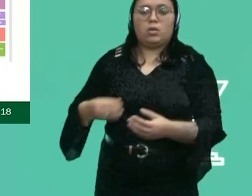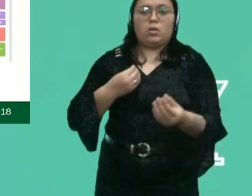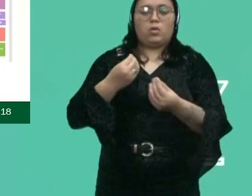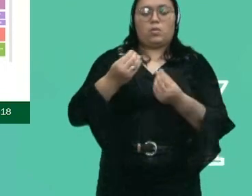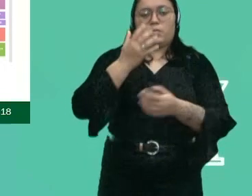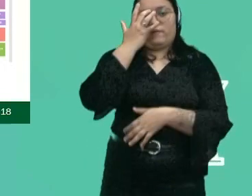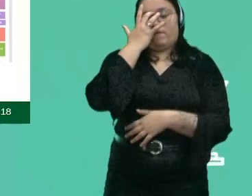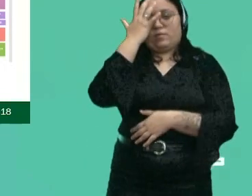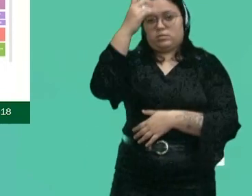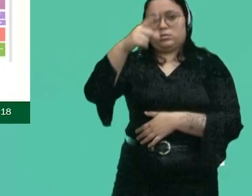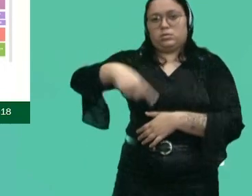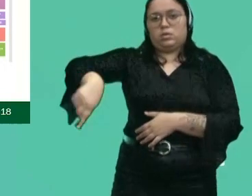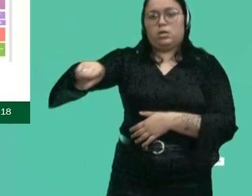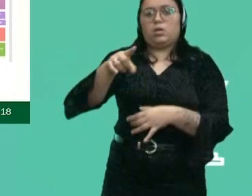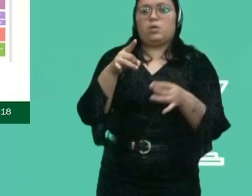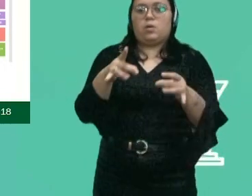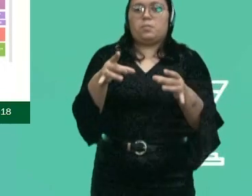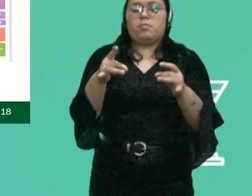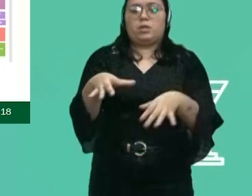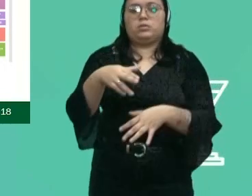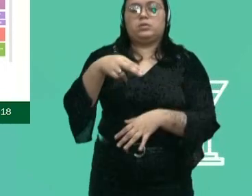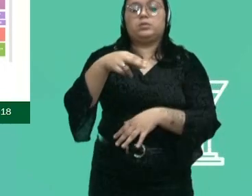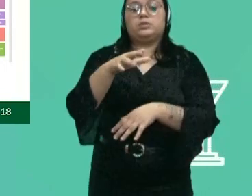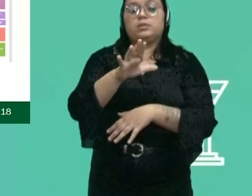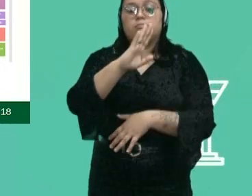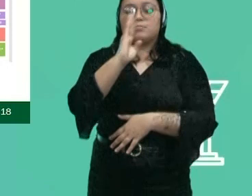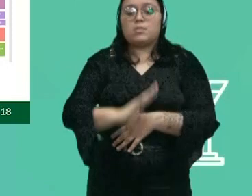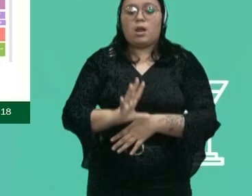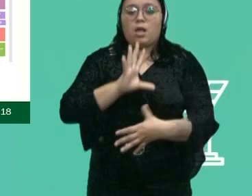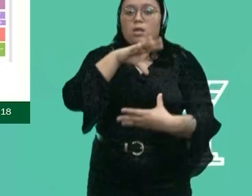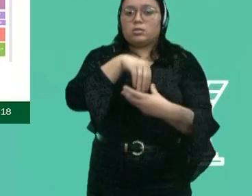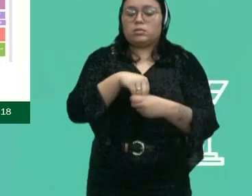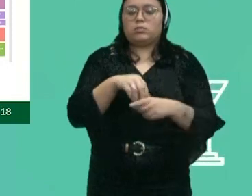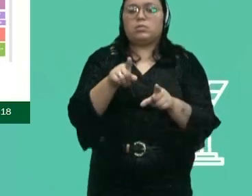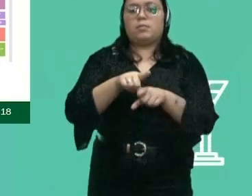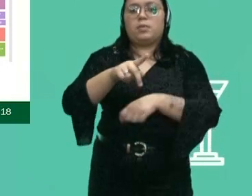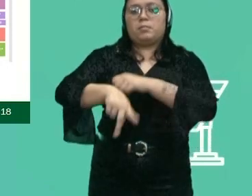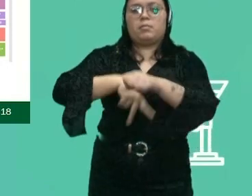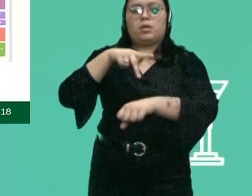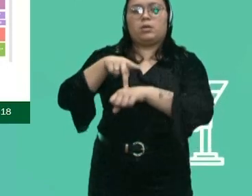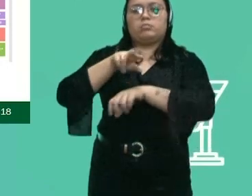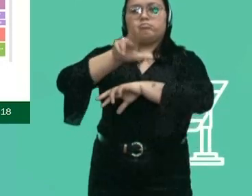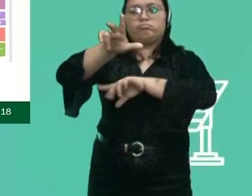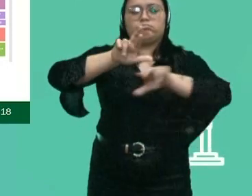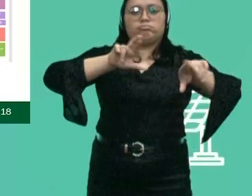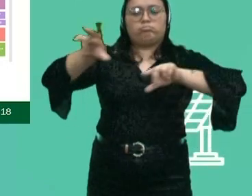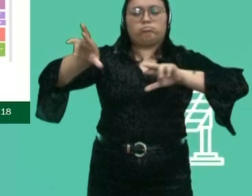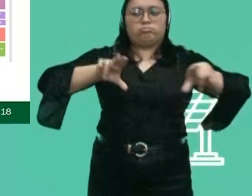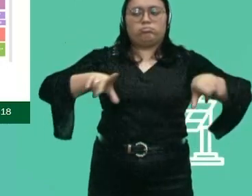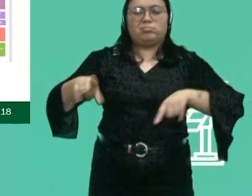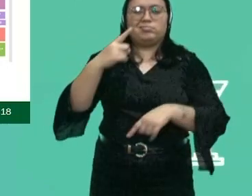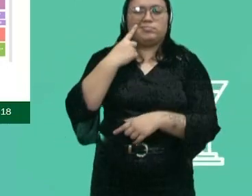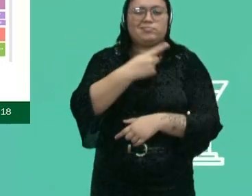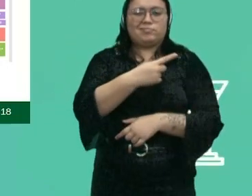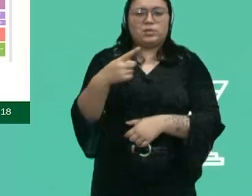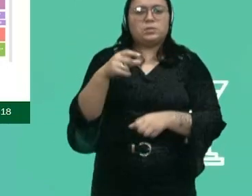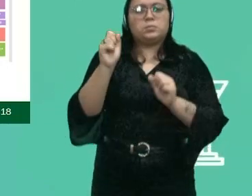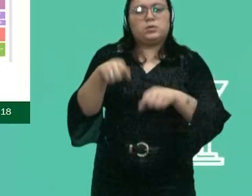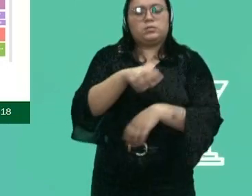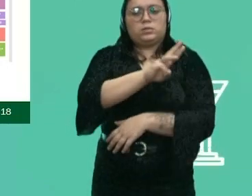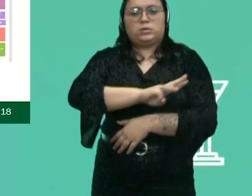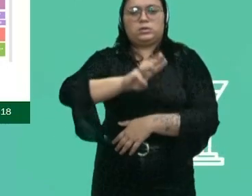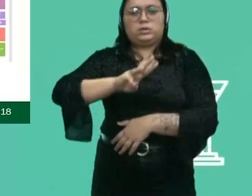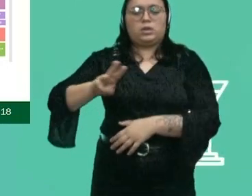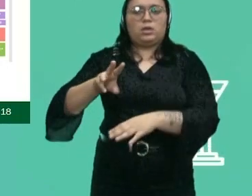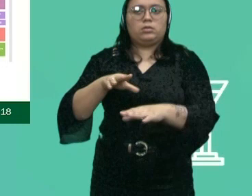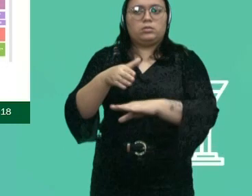Standard, regulations, code standards, working groups. So feel free to look at iphe.net. And then most recently from